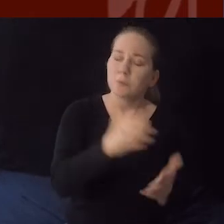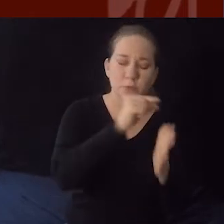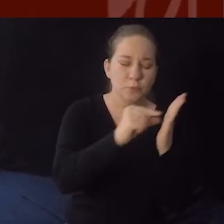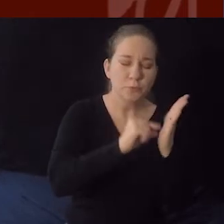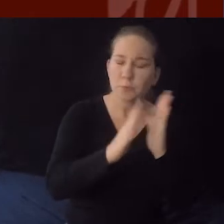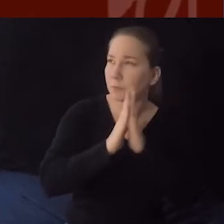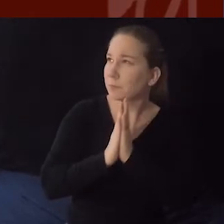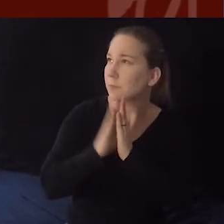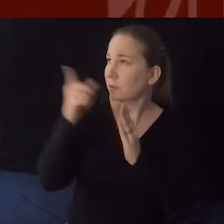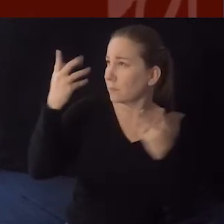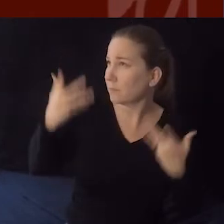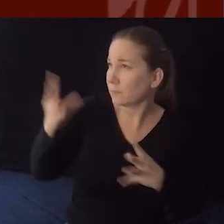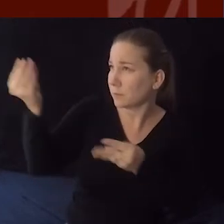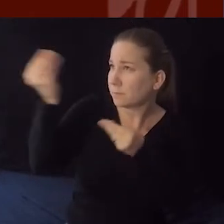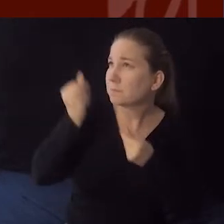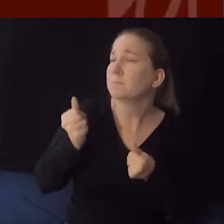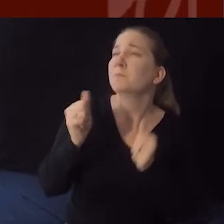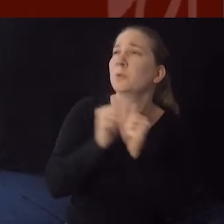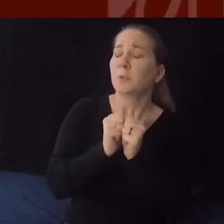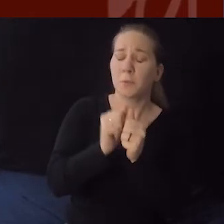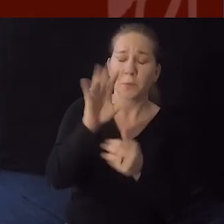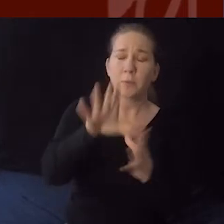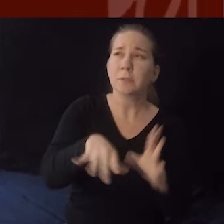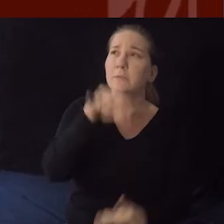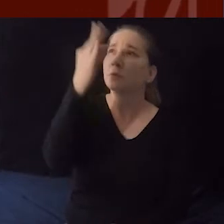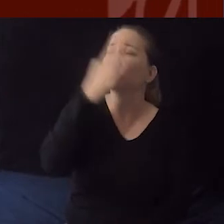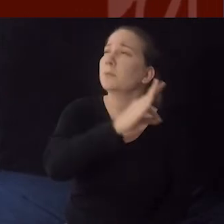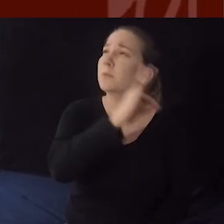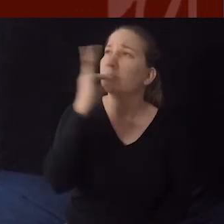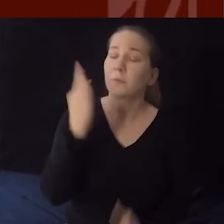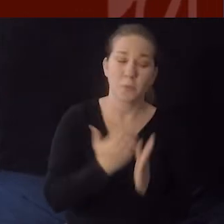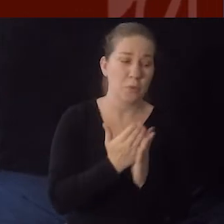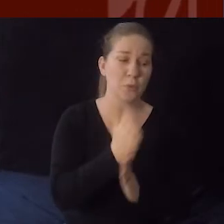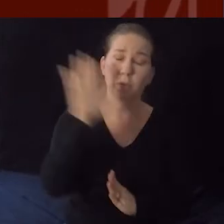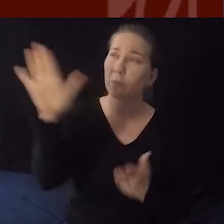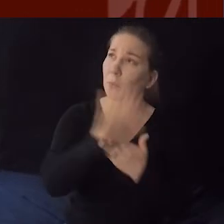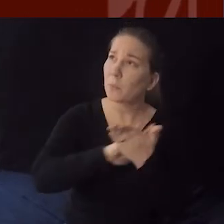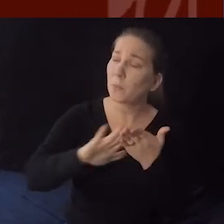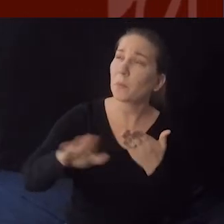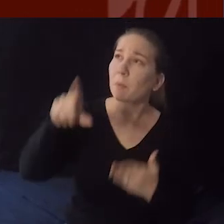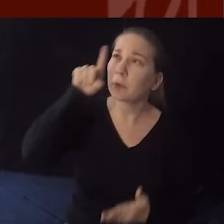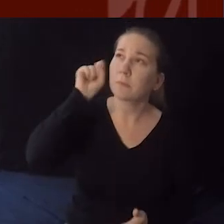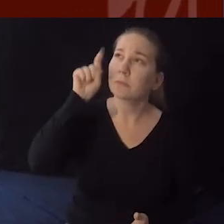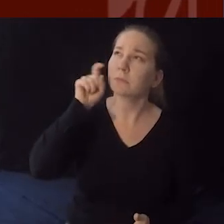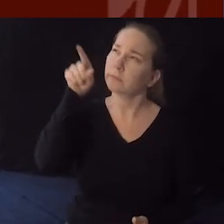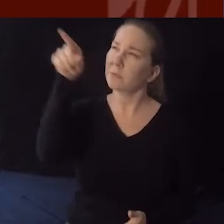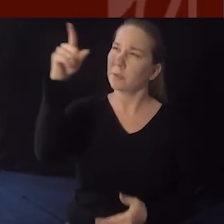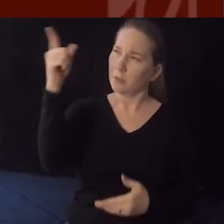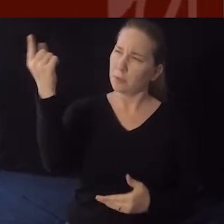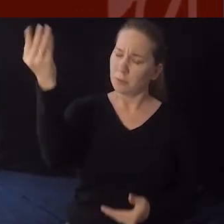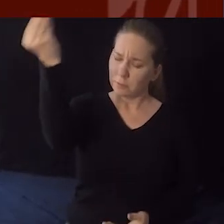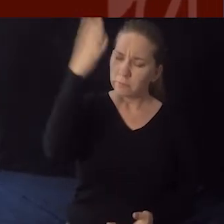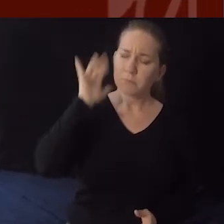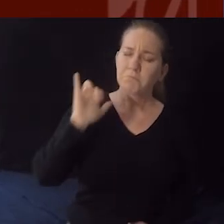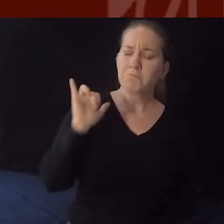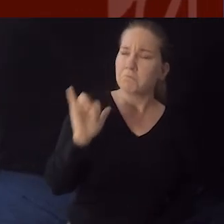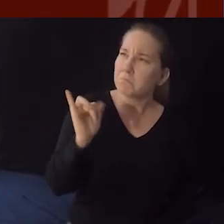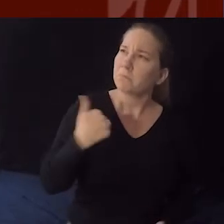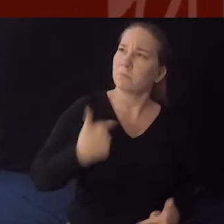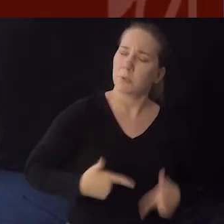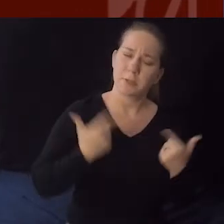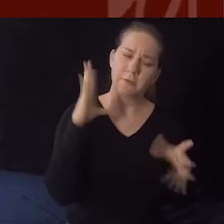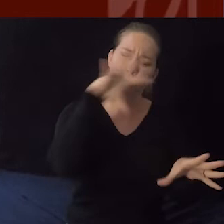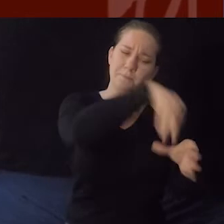and prayer. You have fed us and filled us with spiritual communion. Through these holy mysteries, you assure us that we are